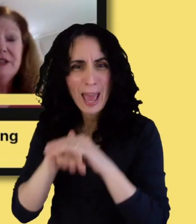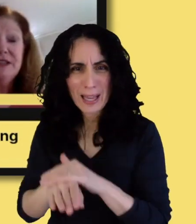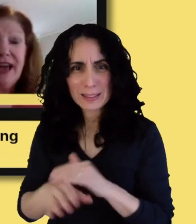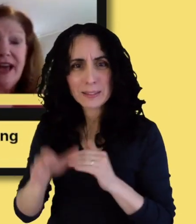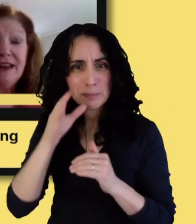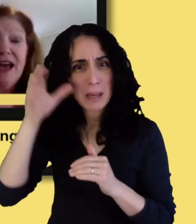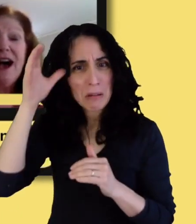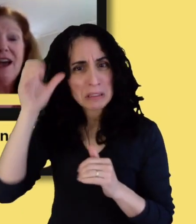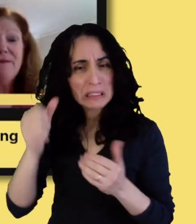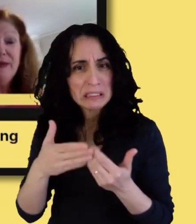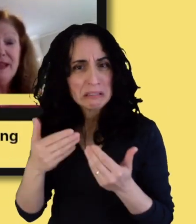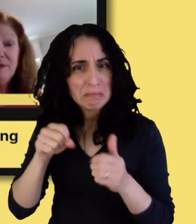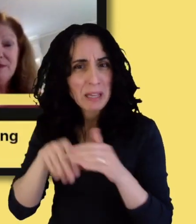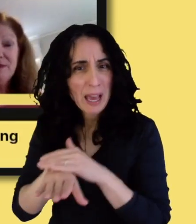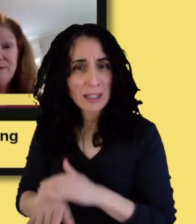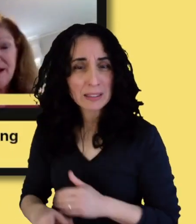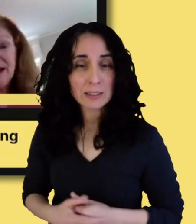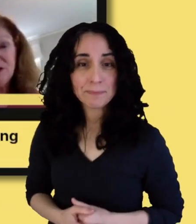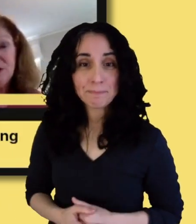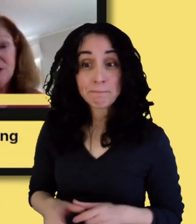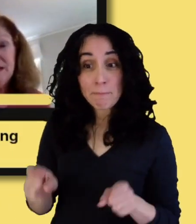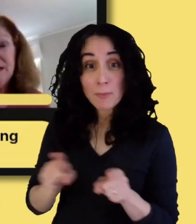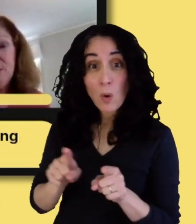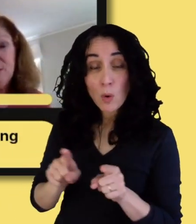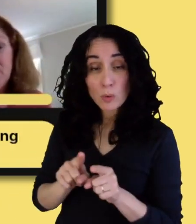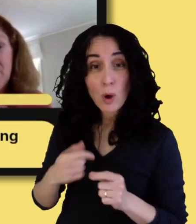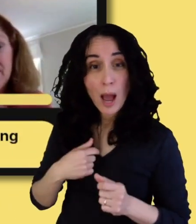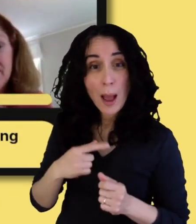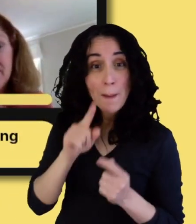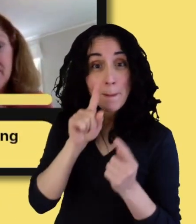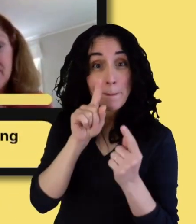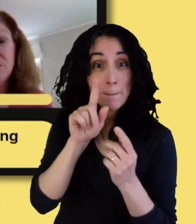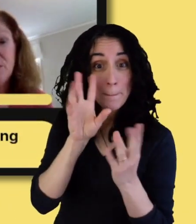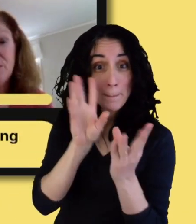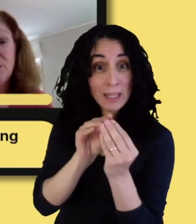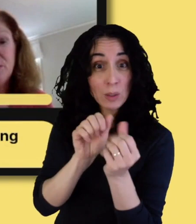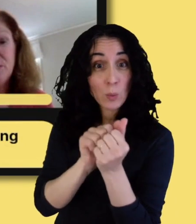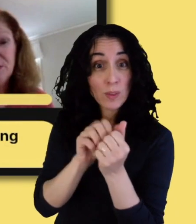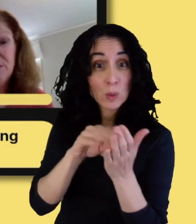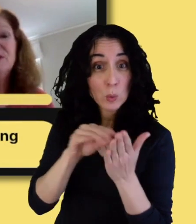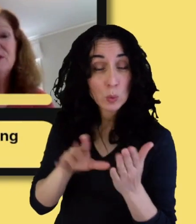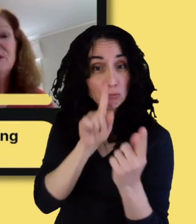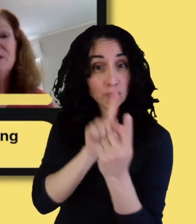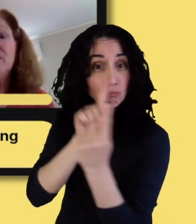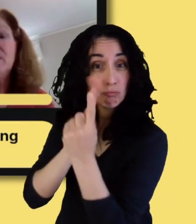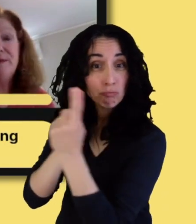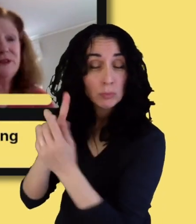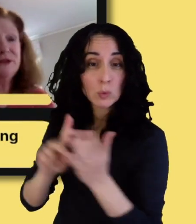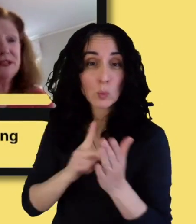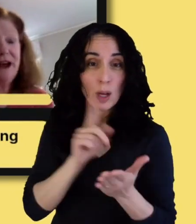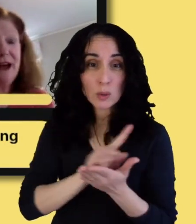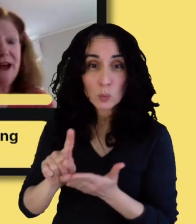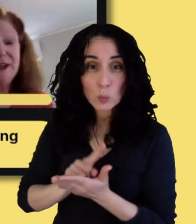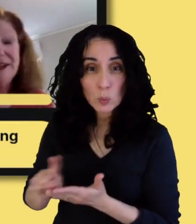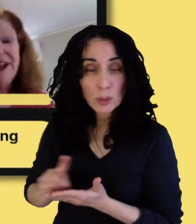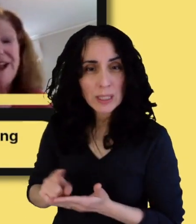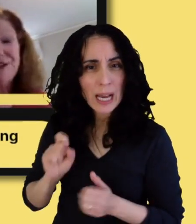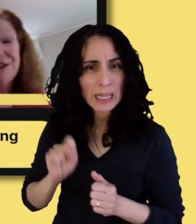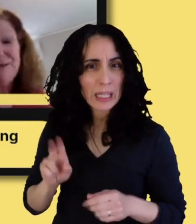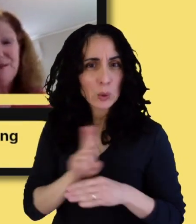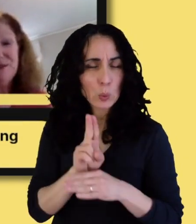In addition to that, I've been meeting with my students one-on-one twice a week. So able to